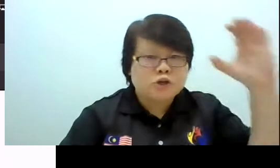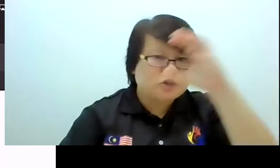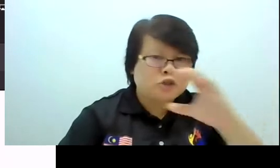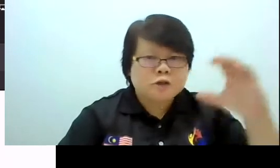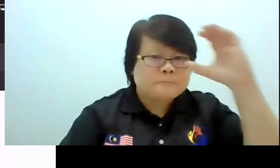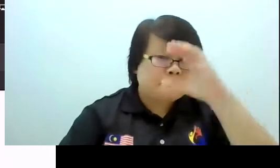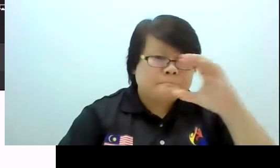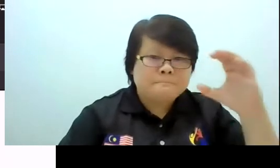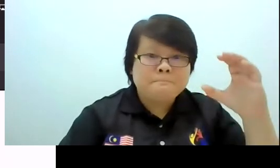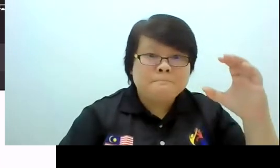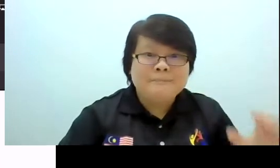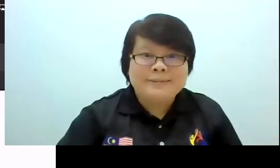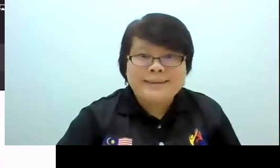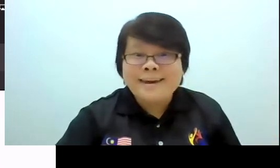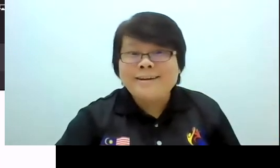search.